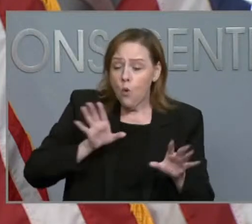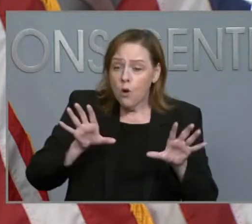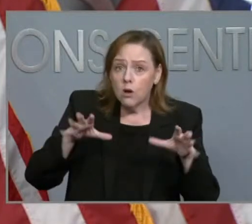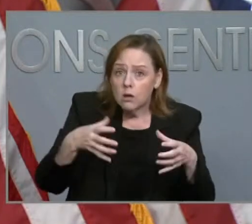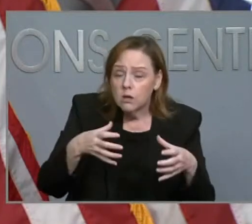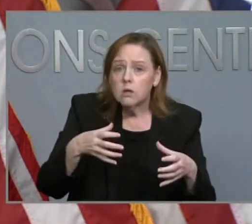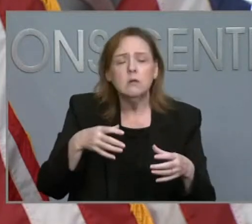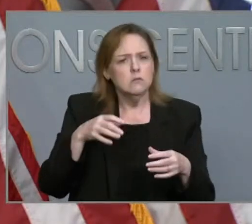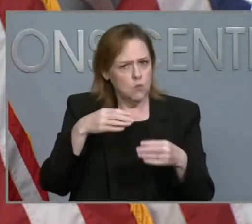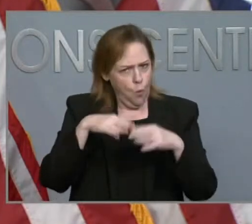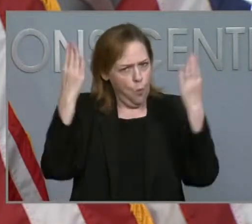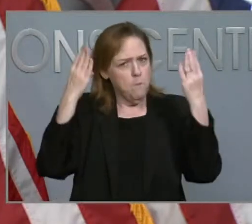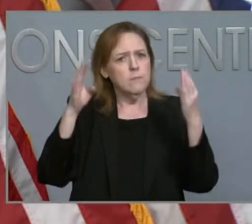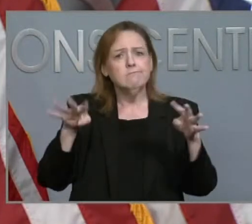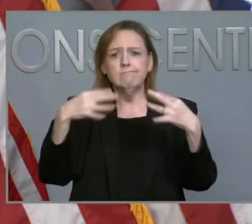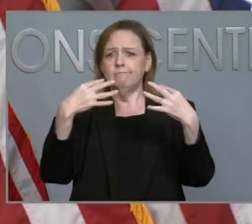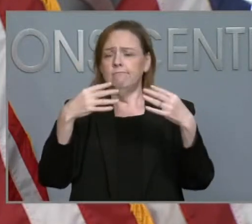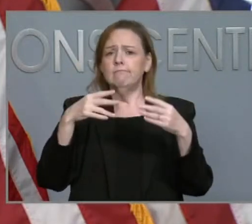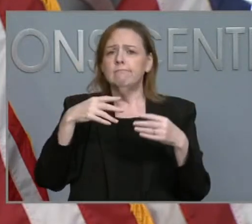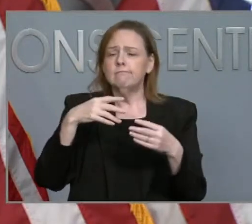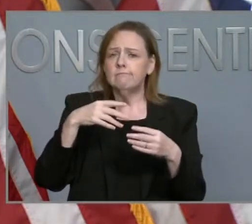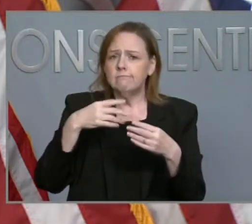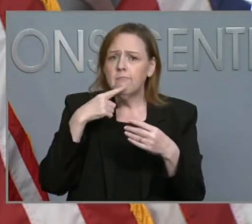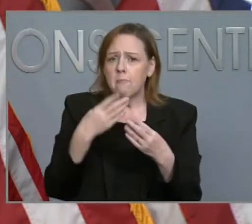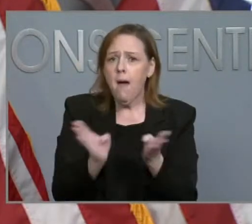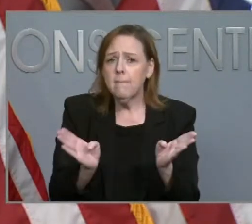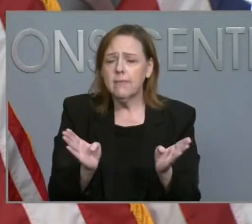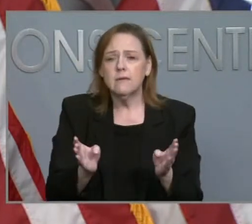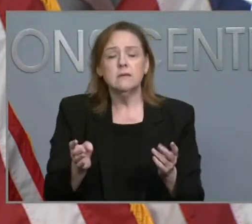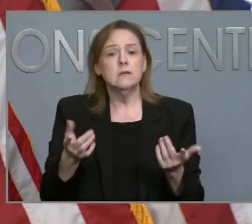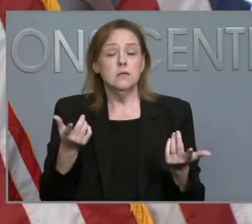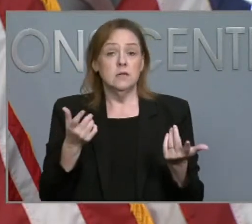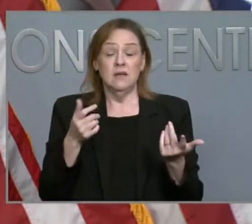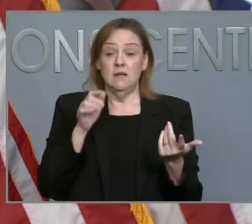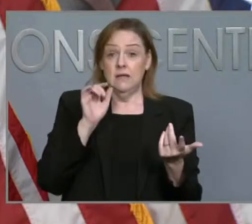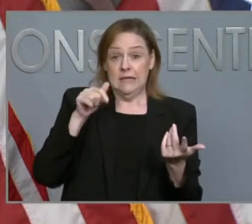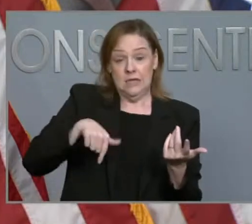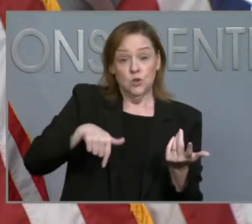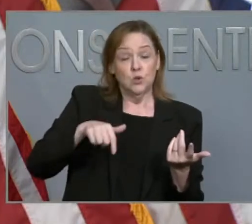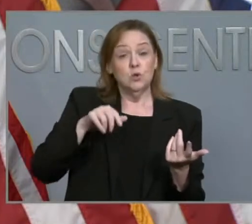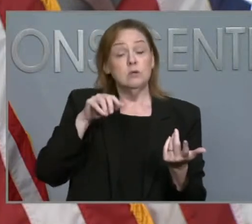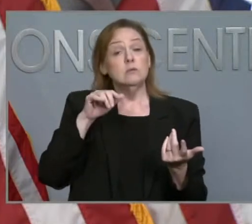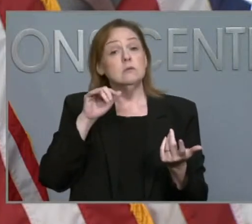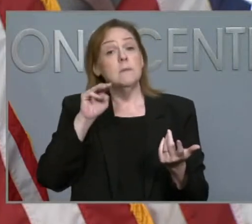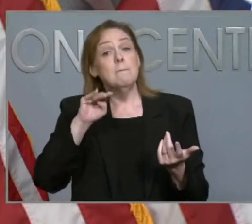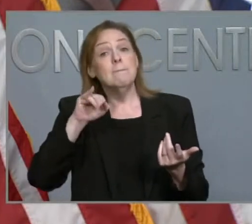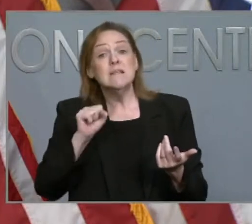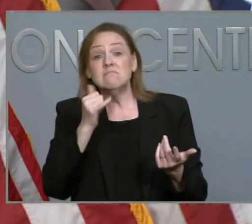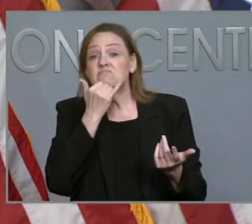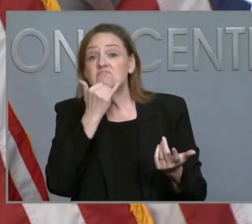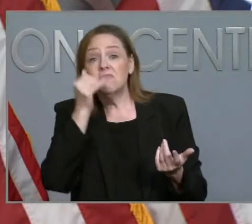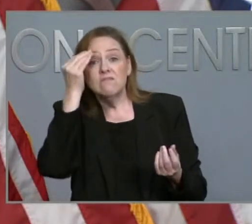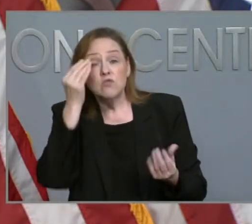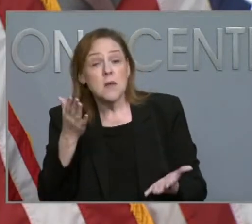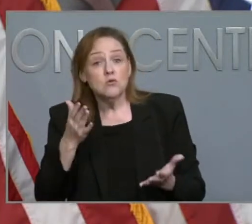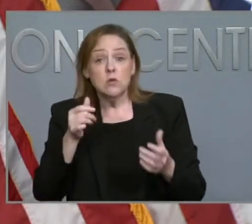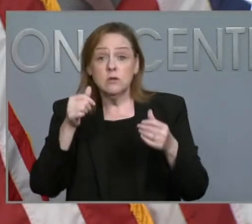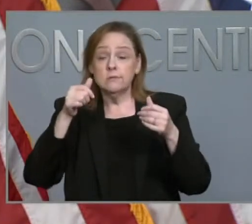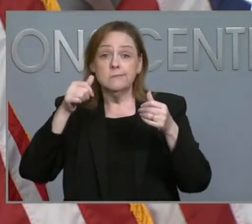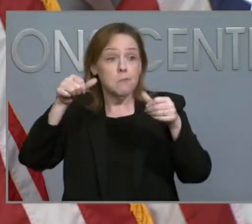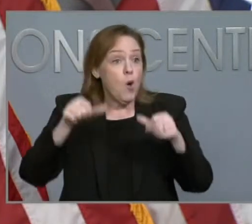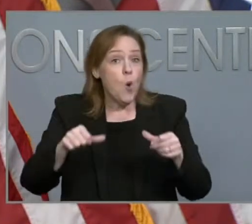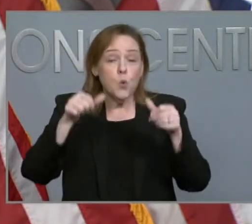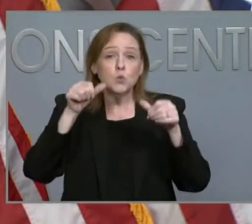we actually have not seen the degree of, what we would say are misinformation posts to any